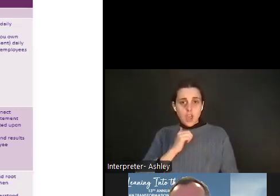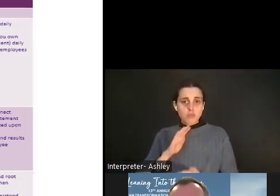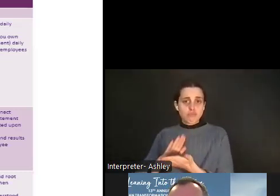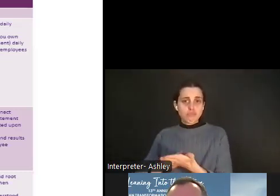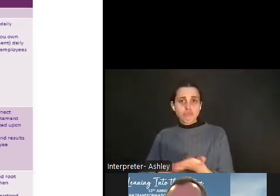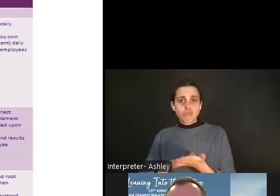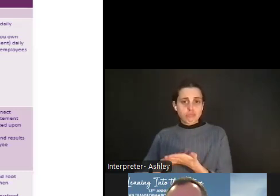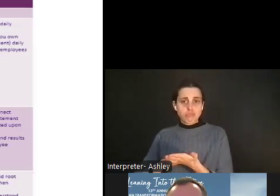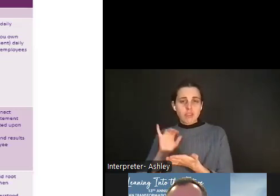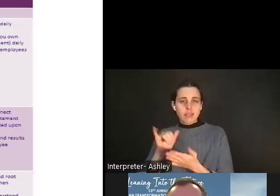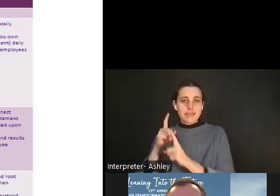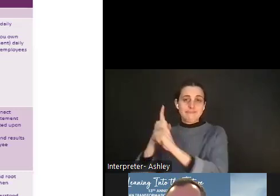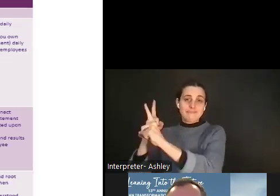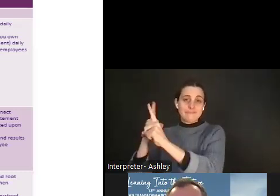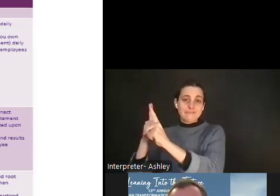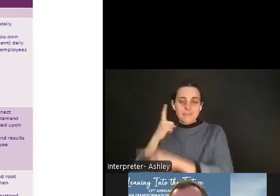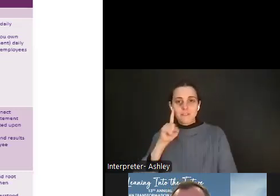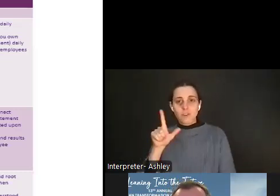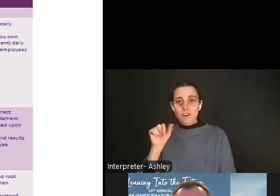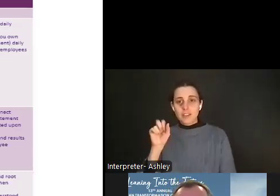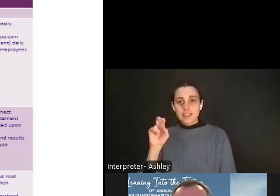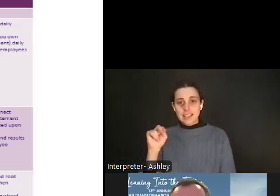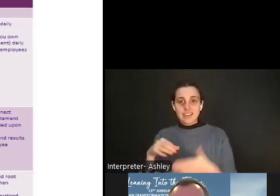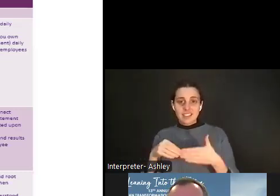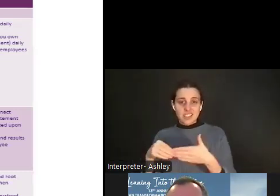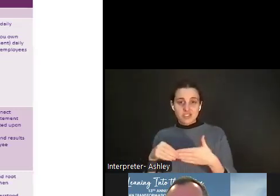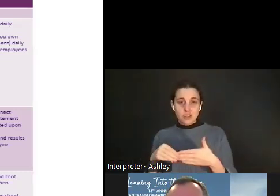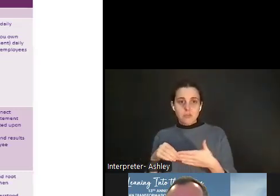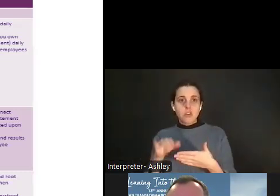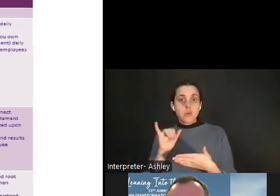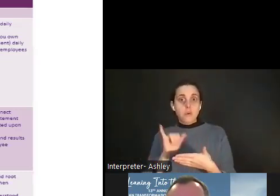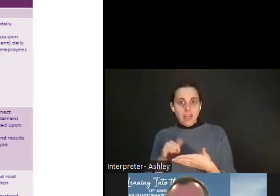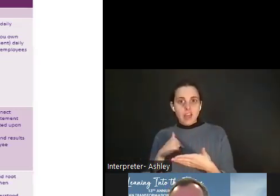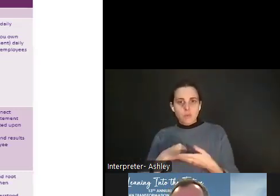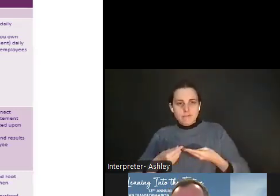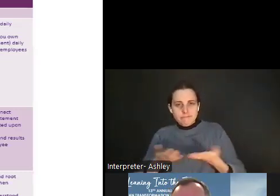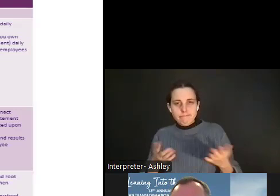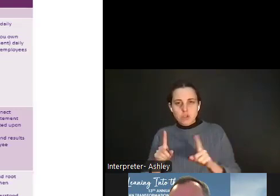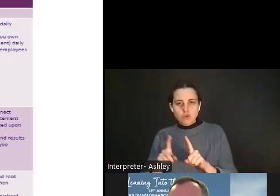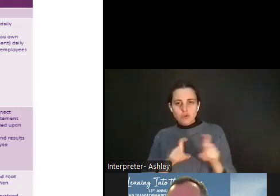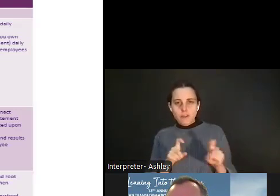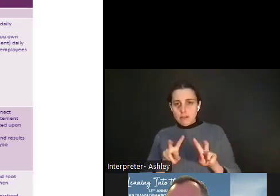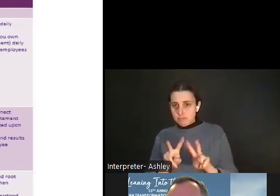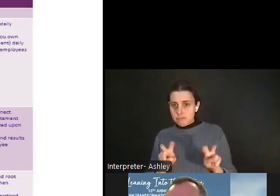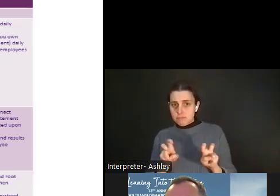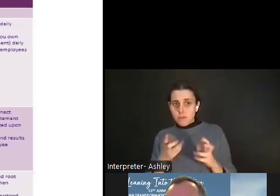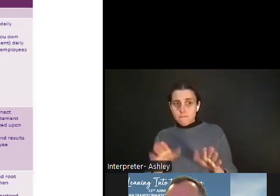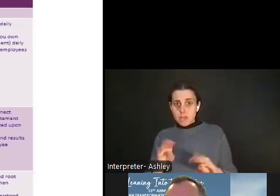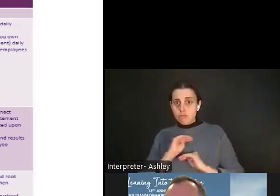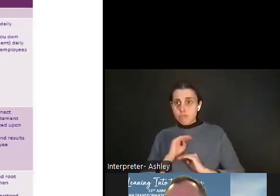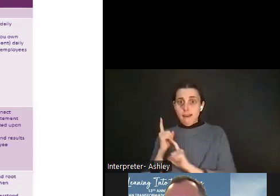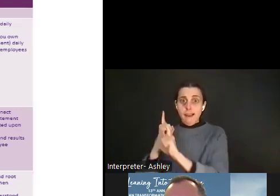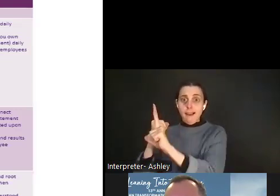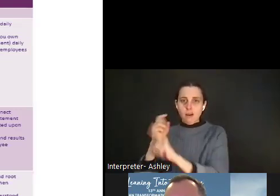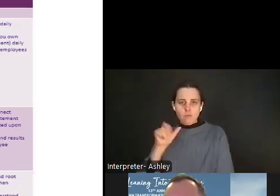be for lean leadership. And that's where we assess, where they are on that journey. Visibility is the second one. And this